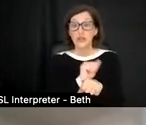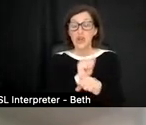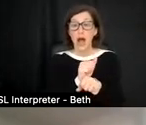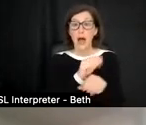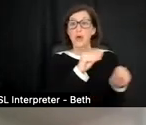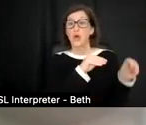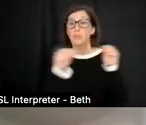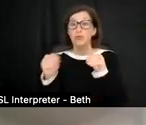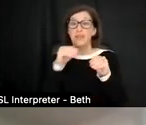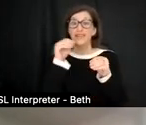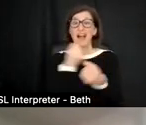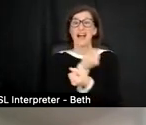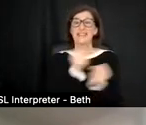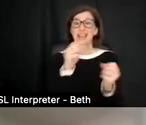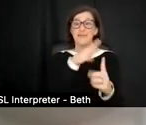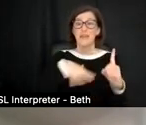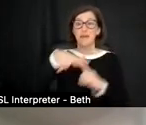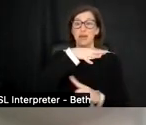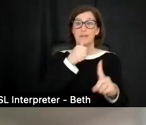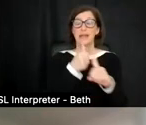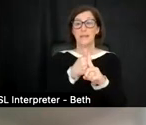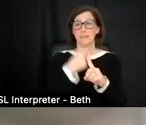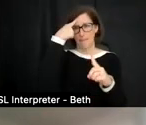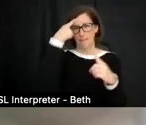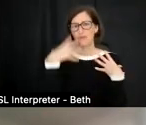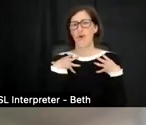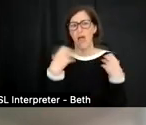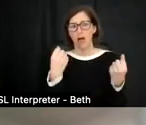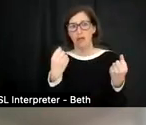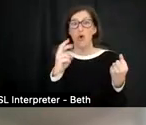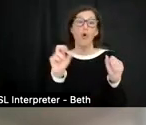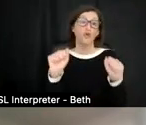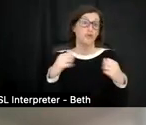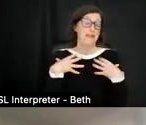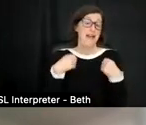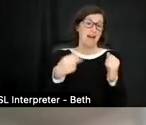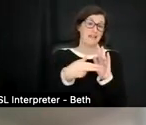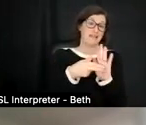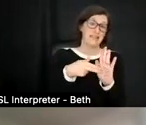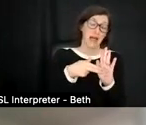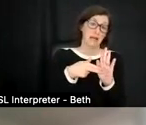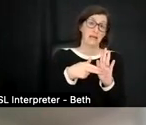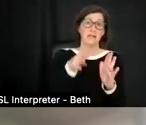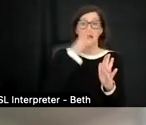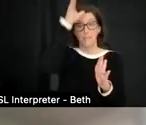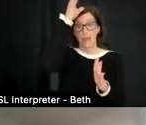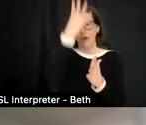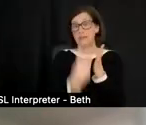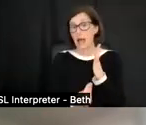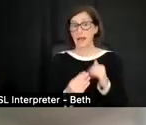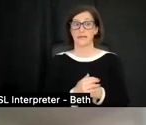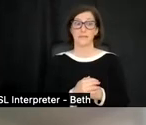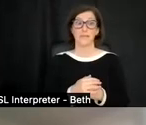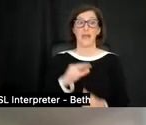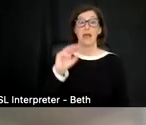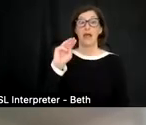insecure environments that affect mental well-being, or it could be health status, loss of a parent. Mental